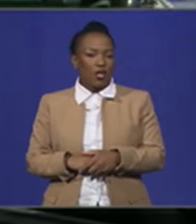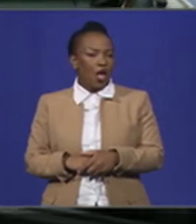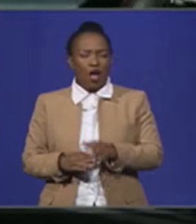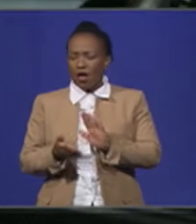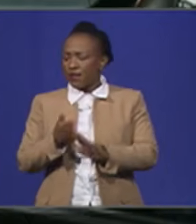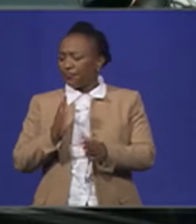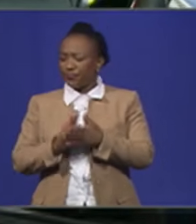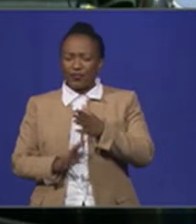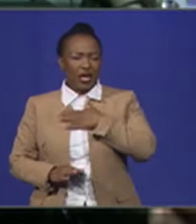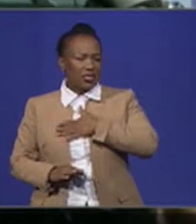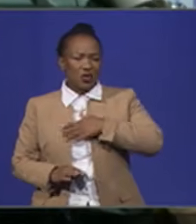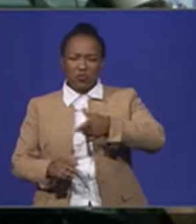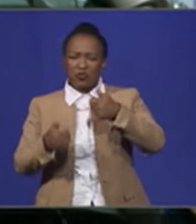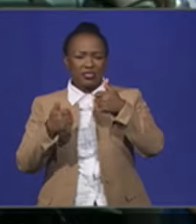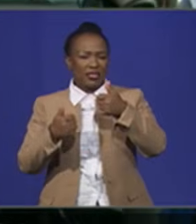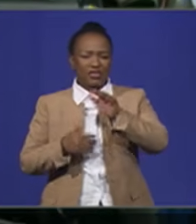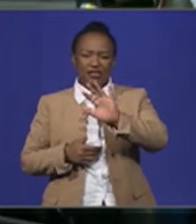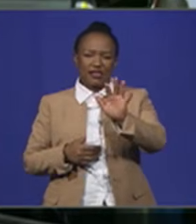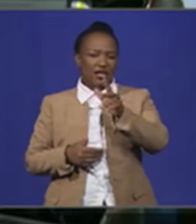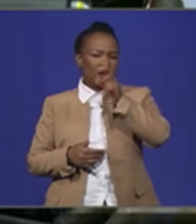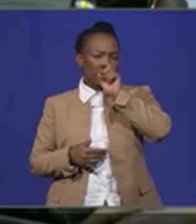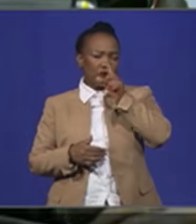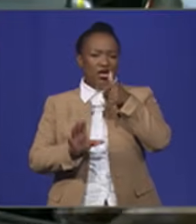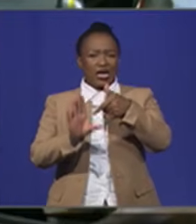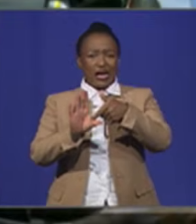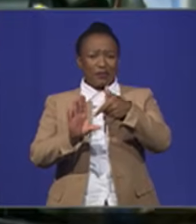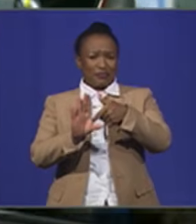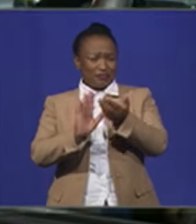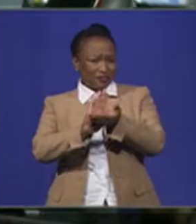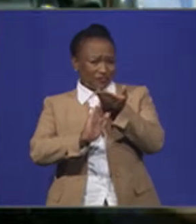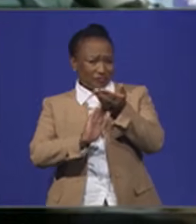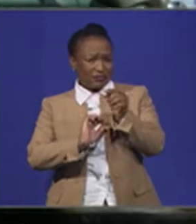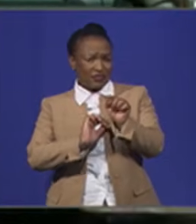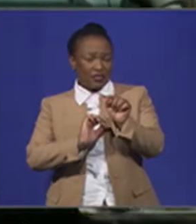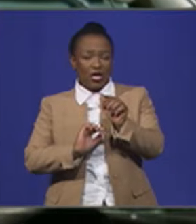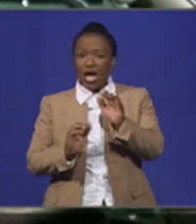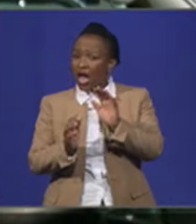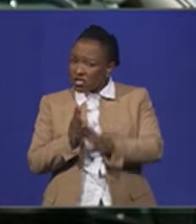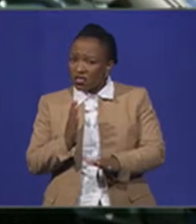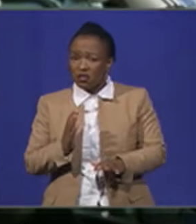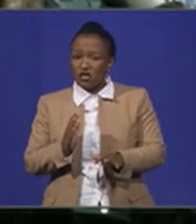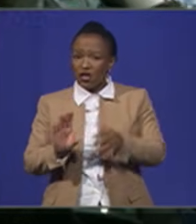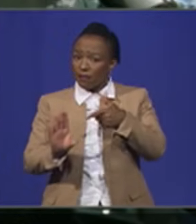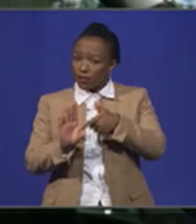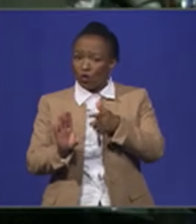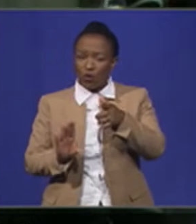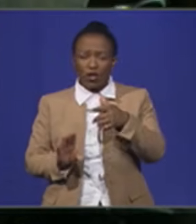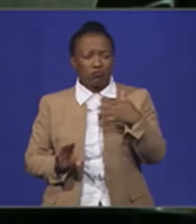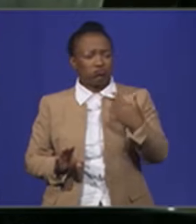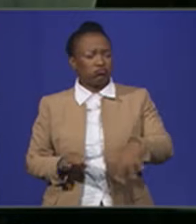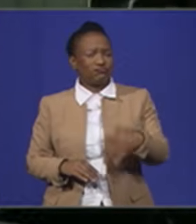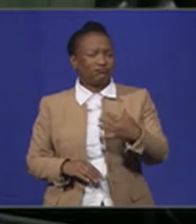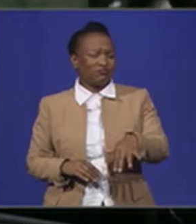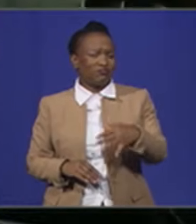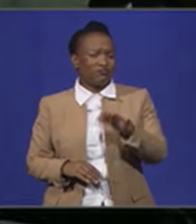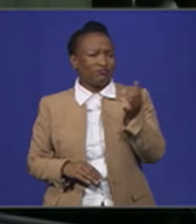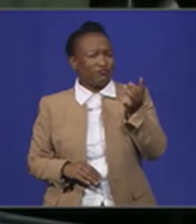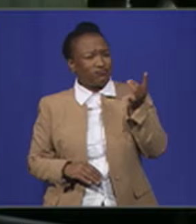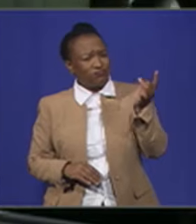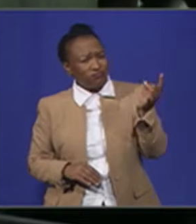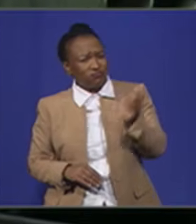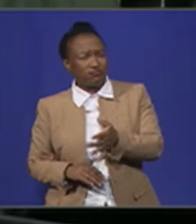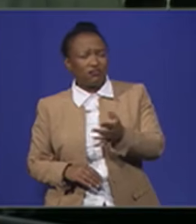ikutlwe sentle ausi ka tlhatlhogo ya petrolo gonne petrolo ya re bolaya tota ausi wa